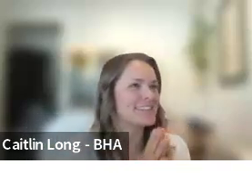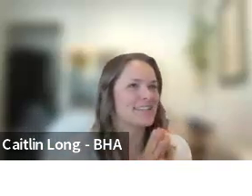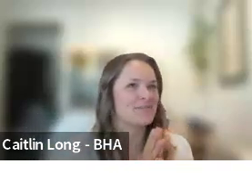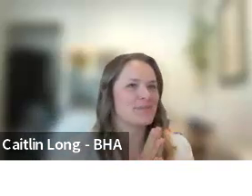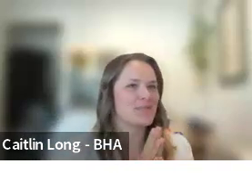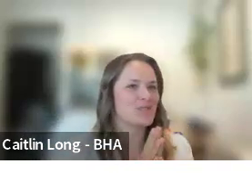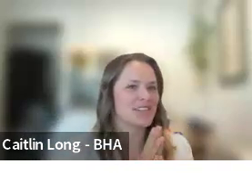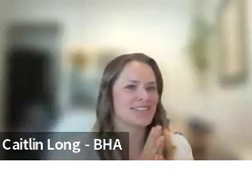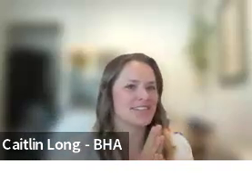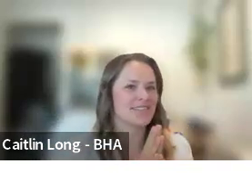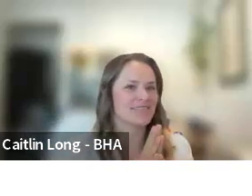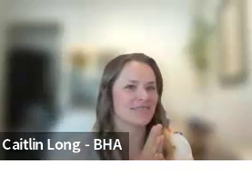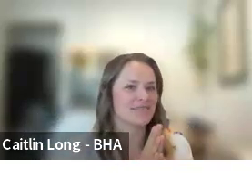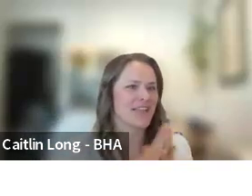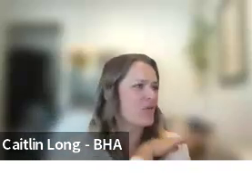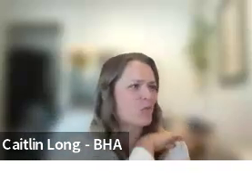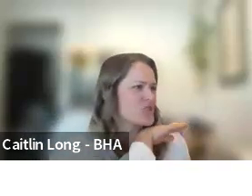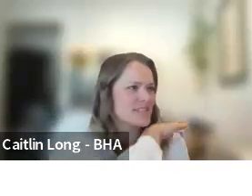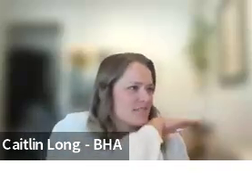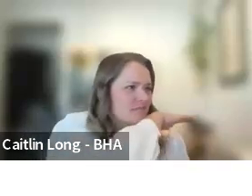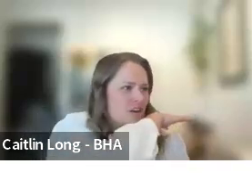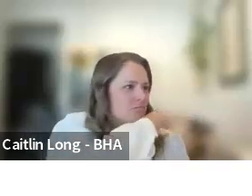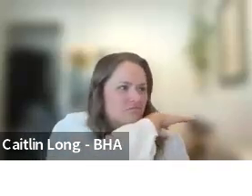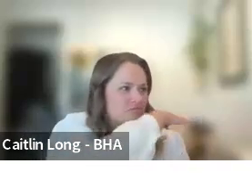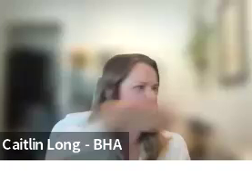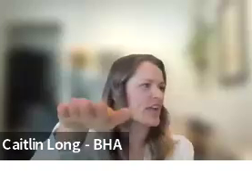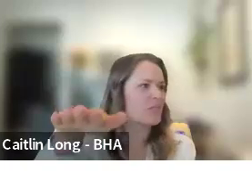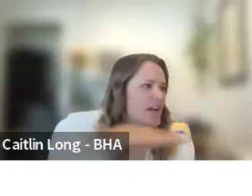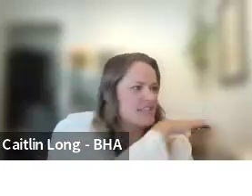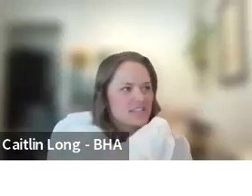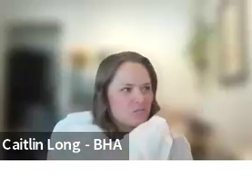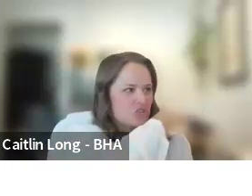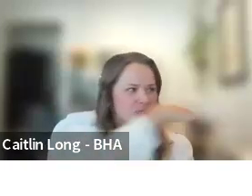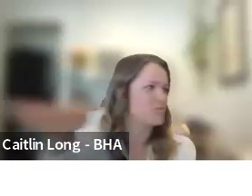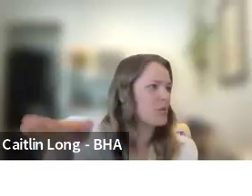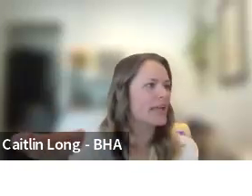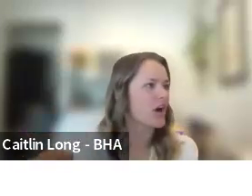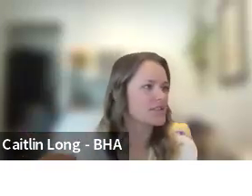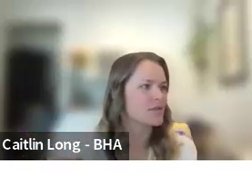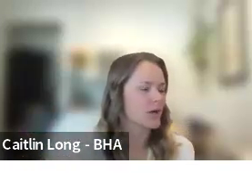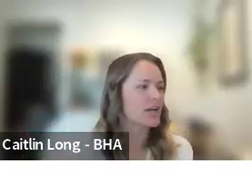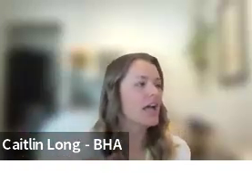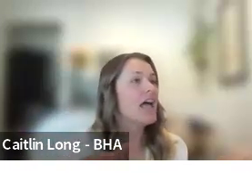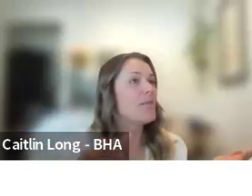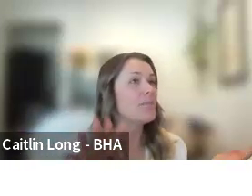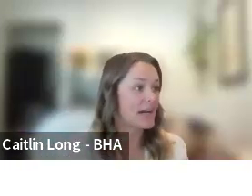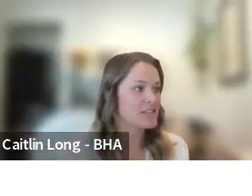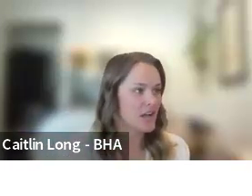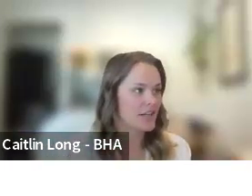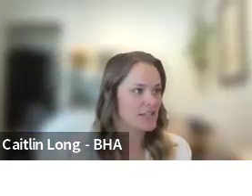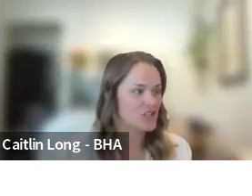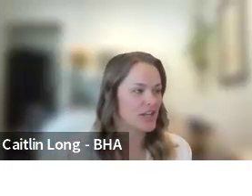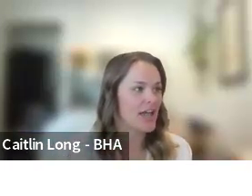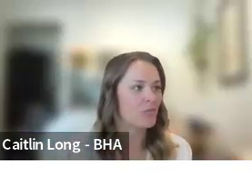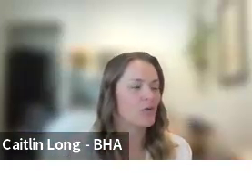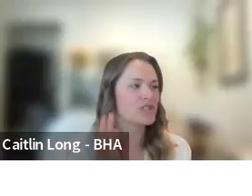word seems just like we're just, checking boxes and just blank across the board. That is